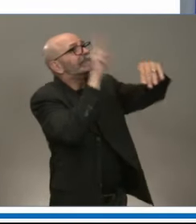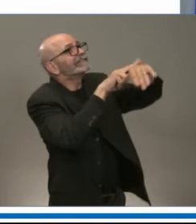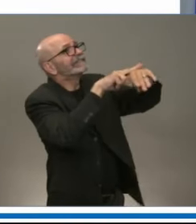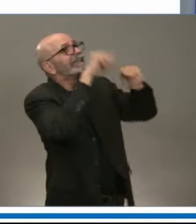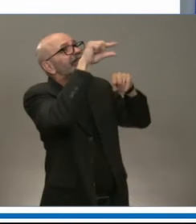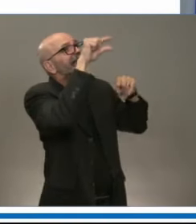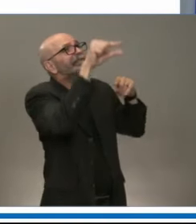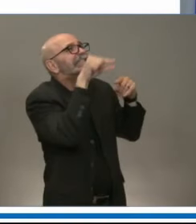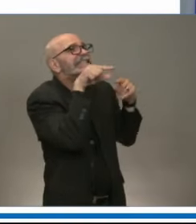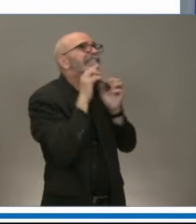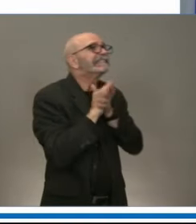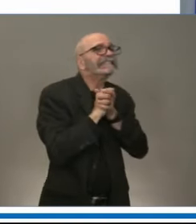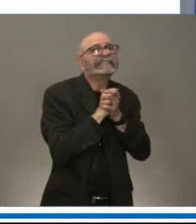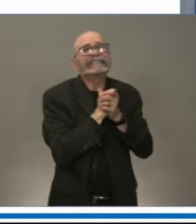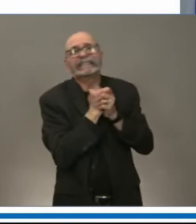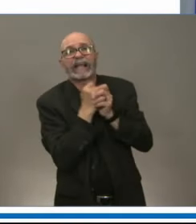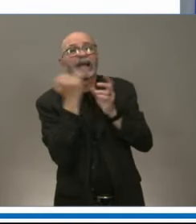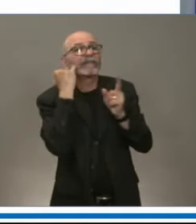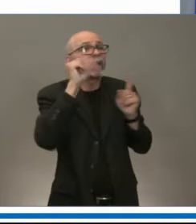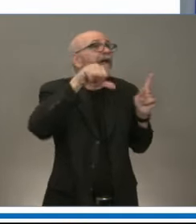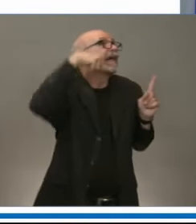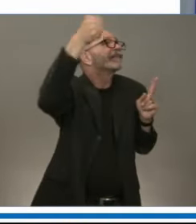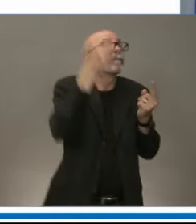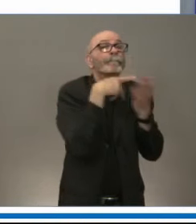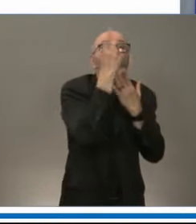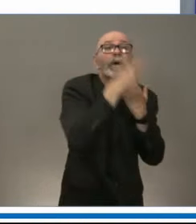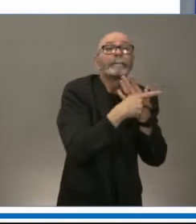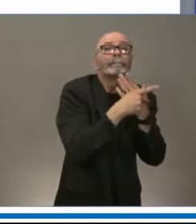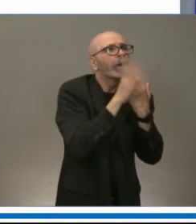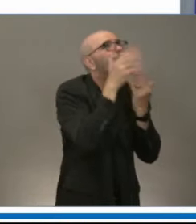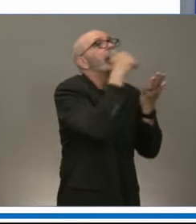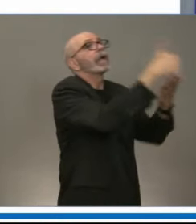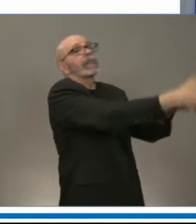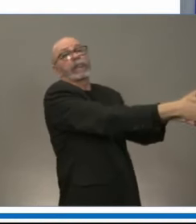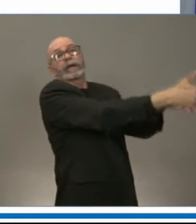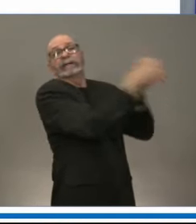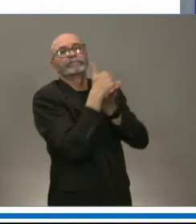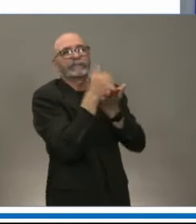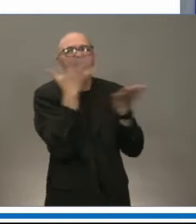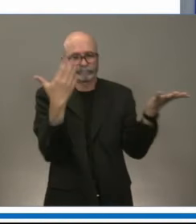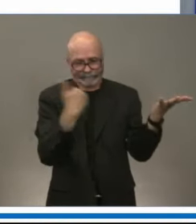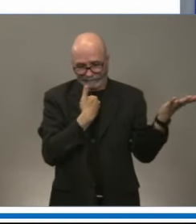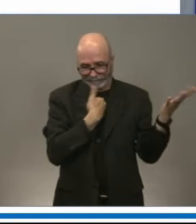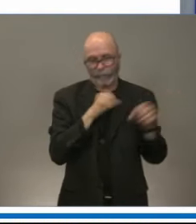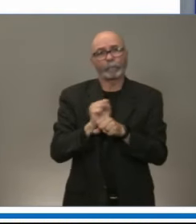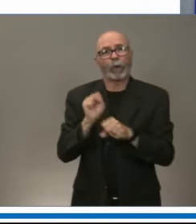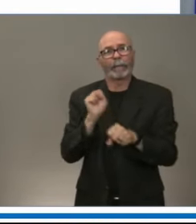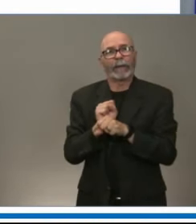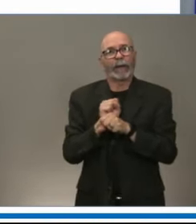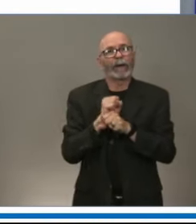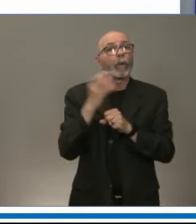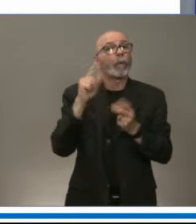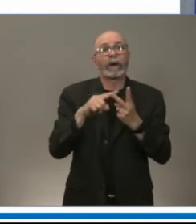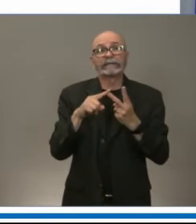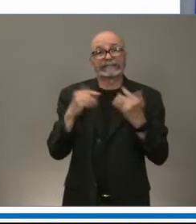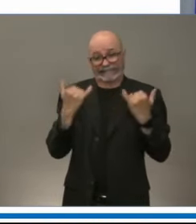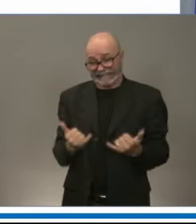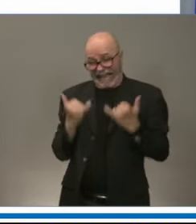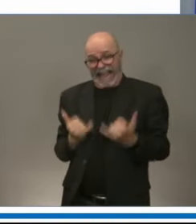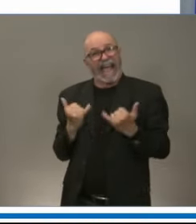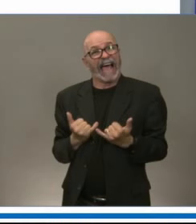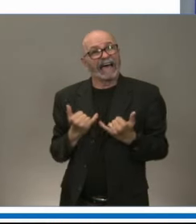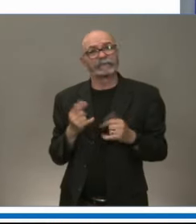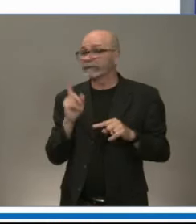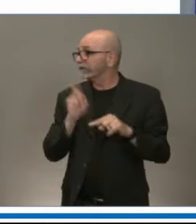bridging is towards the self-employed or those who may not qualify immediately for EI. That way we